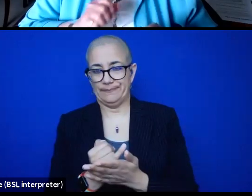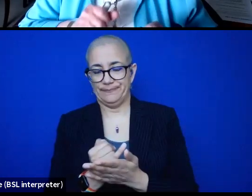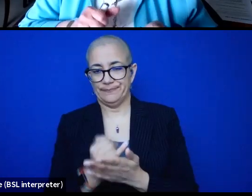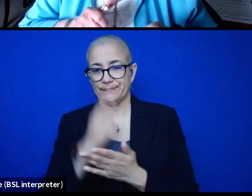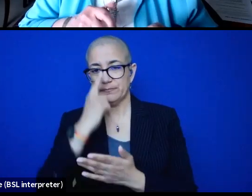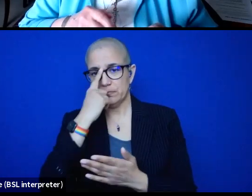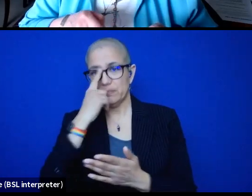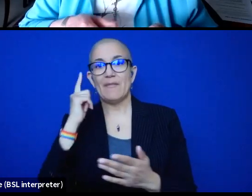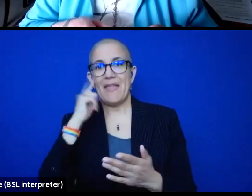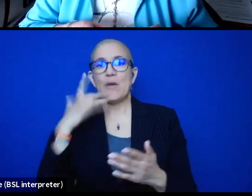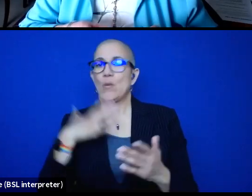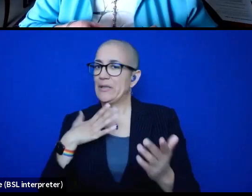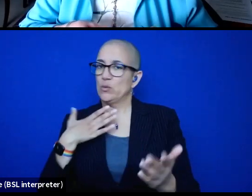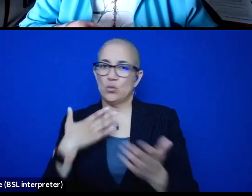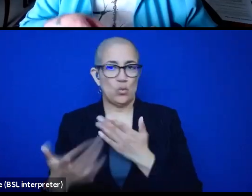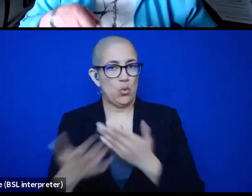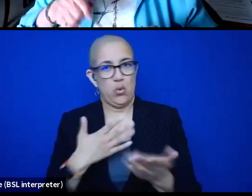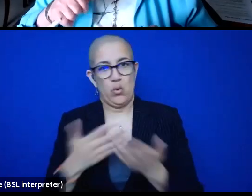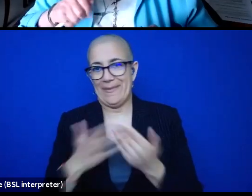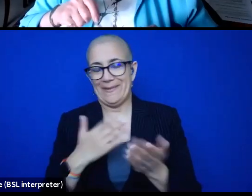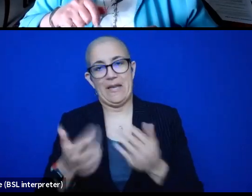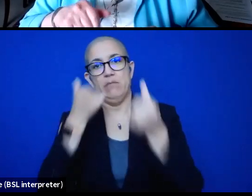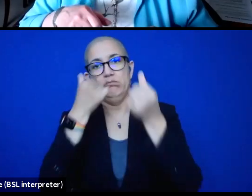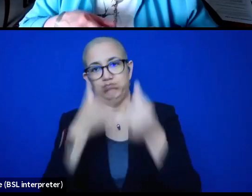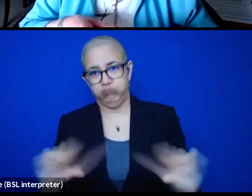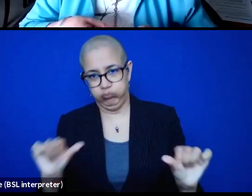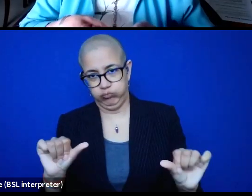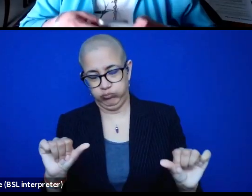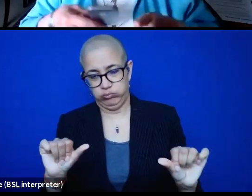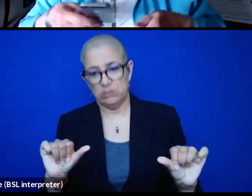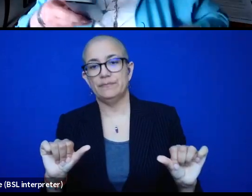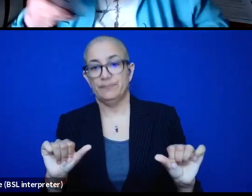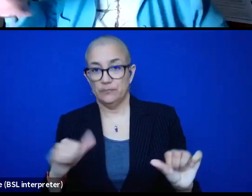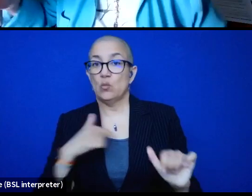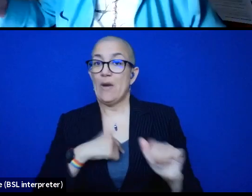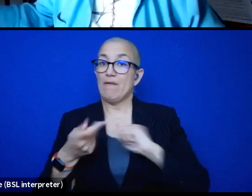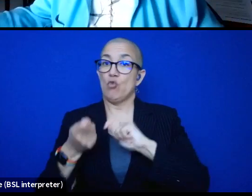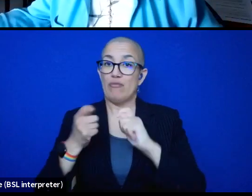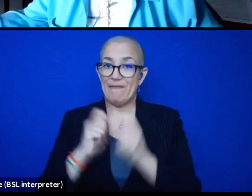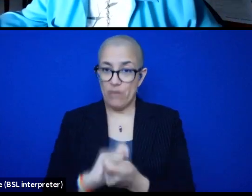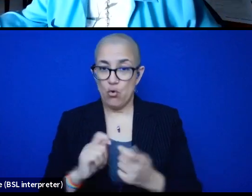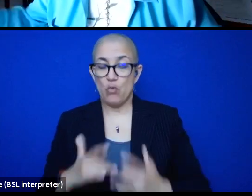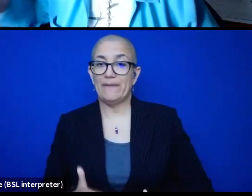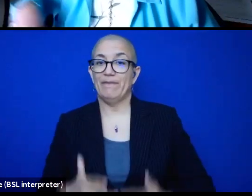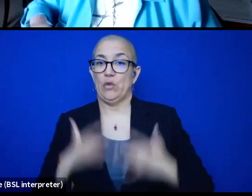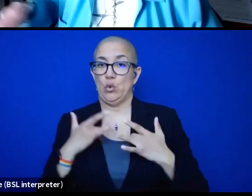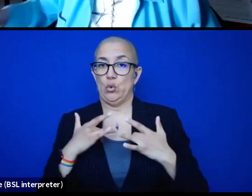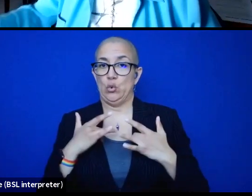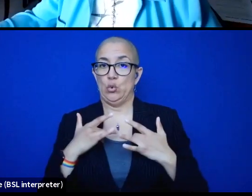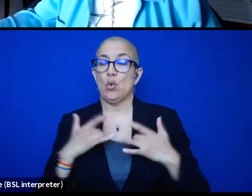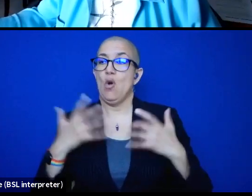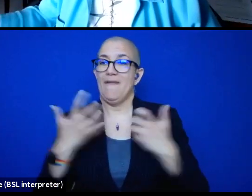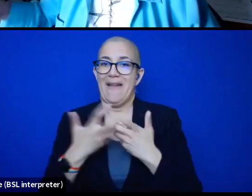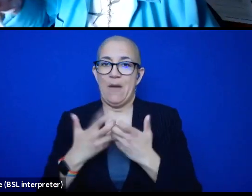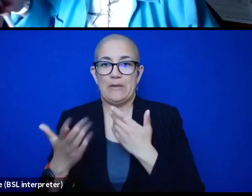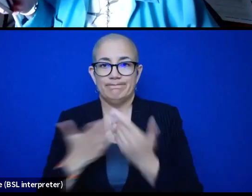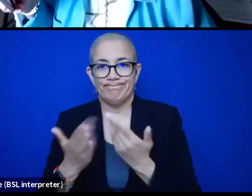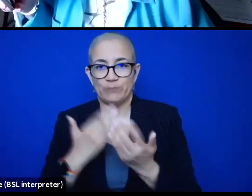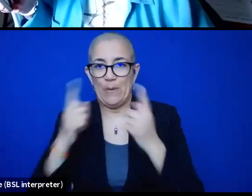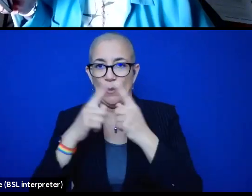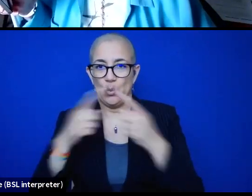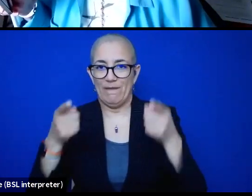lance this boil, and that we have a reformed view of what we do with universities. And the reason why I didn't mention